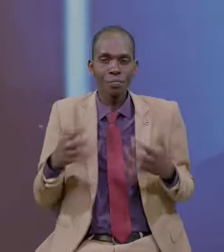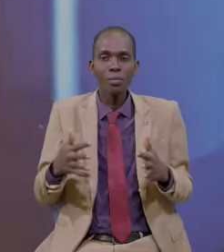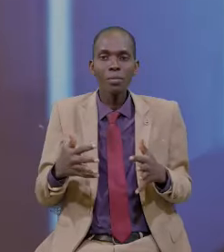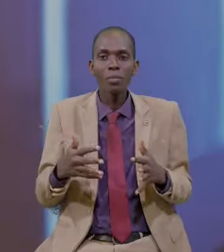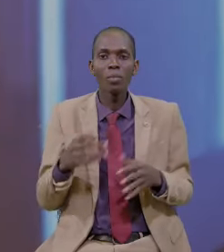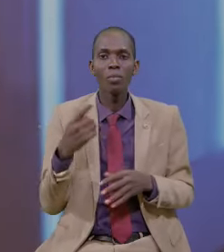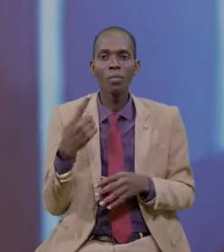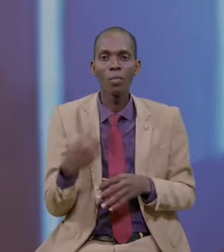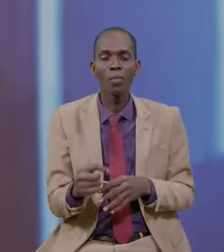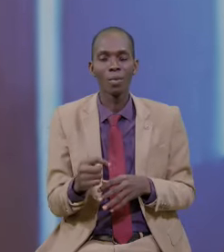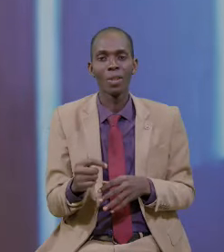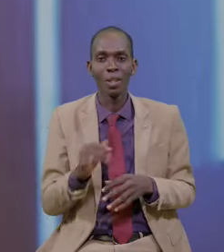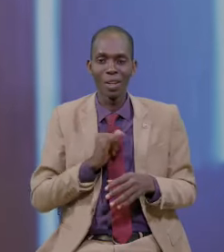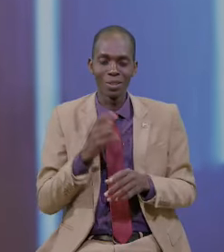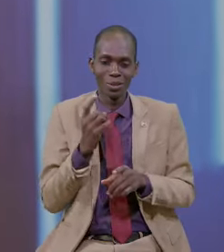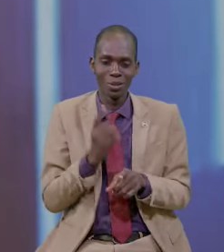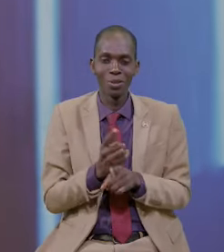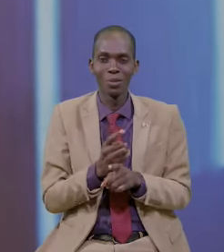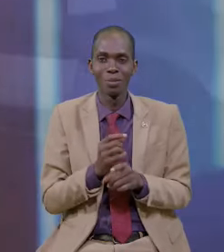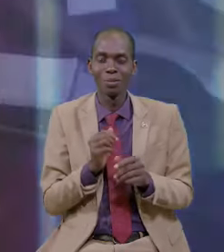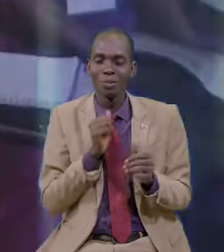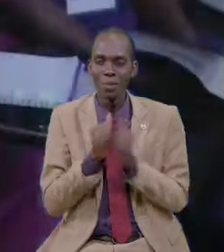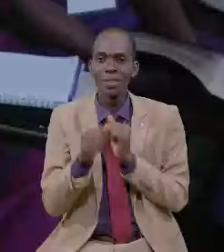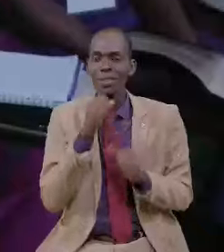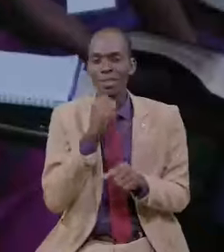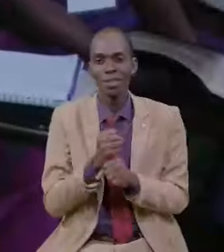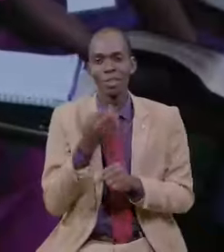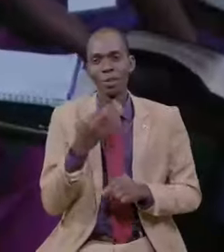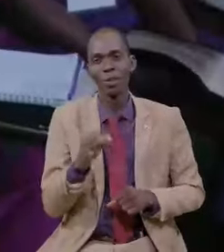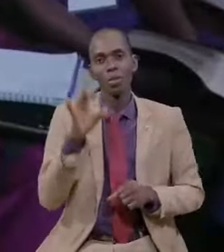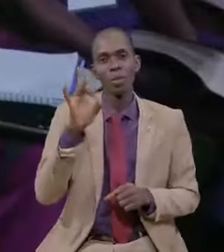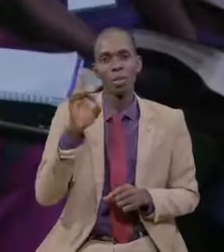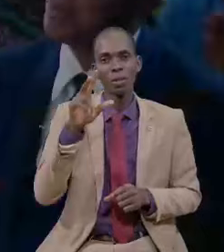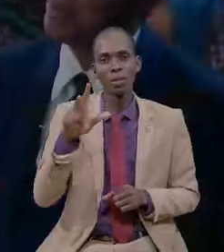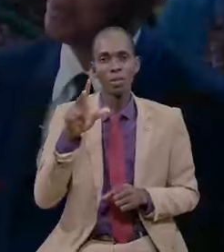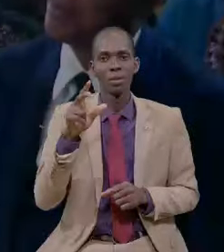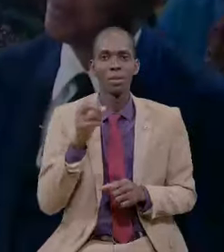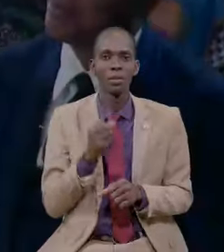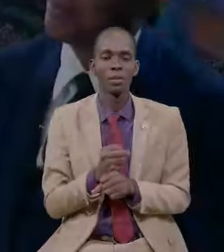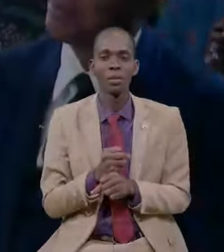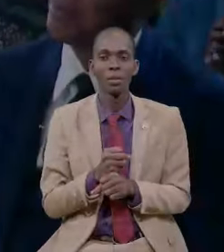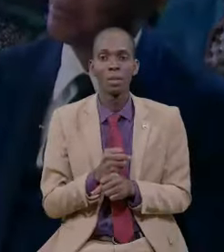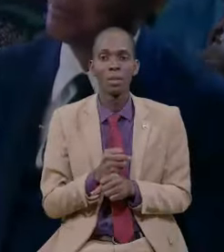of 83 years of age. And if